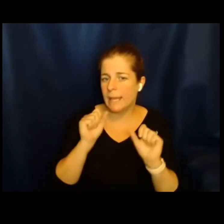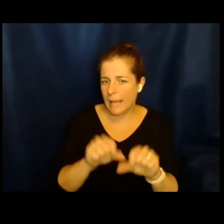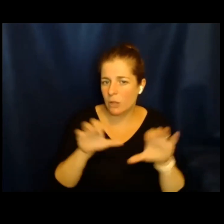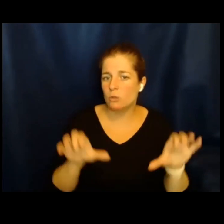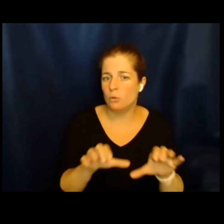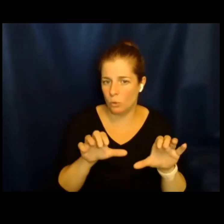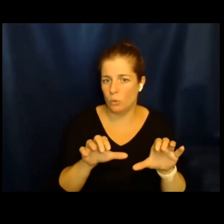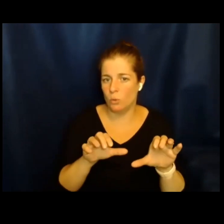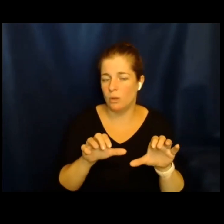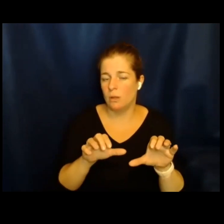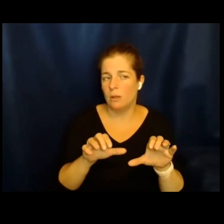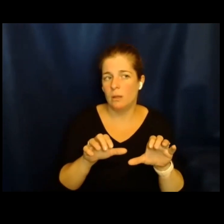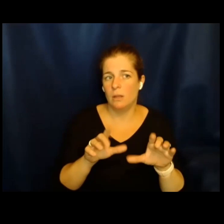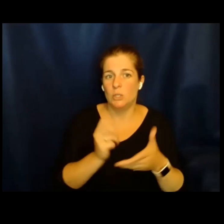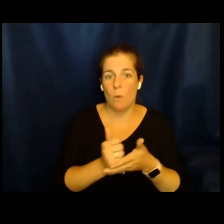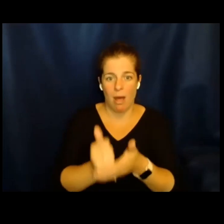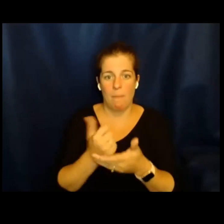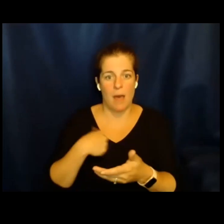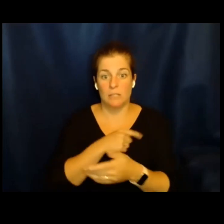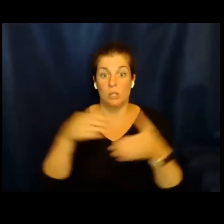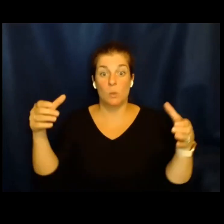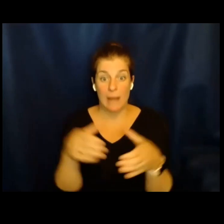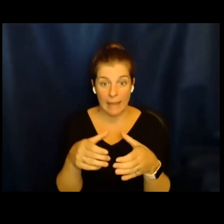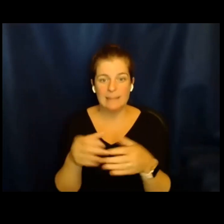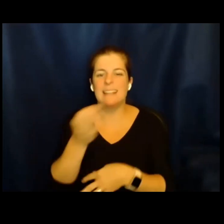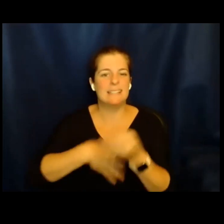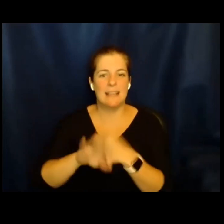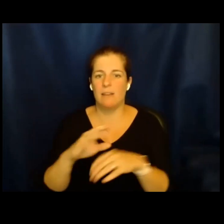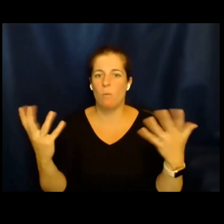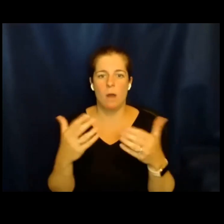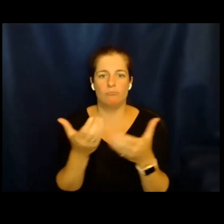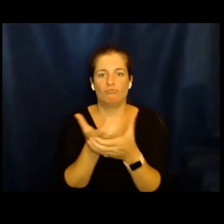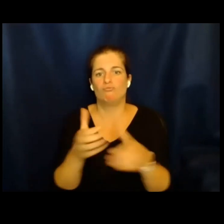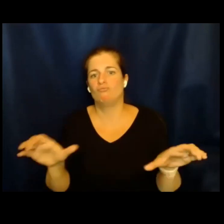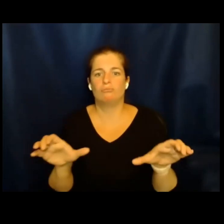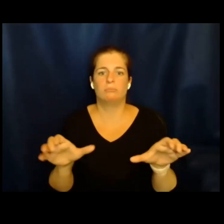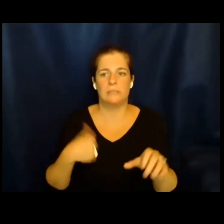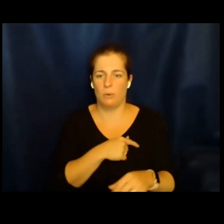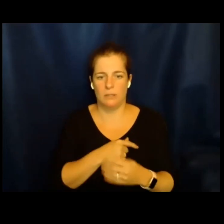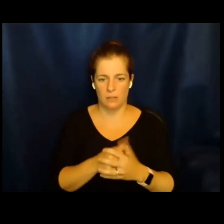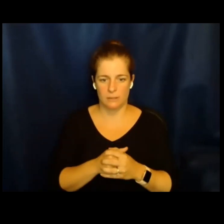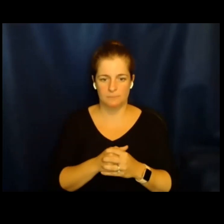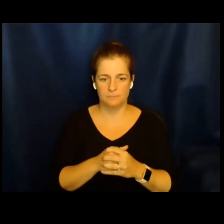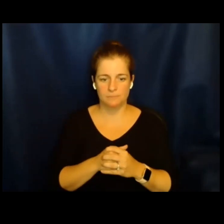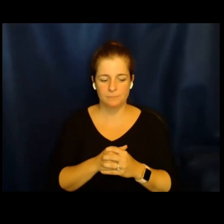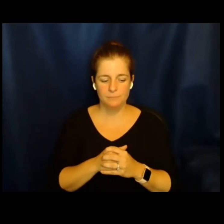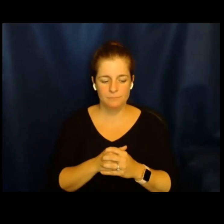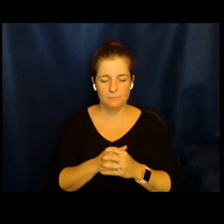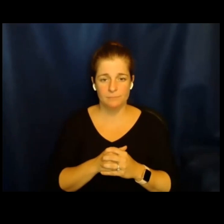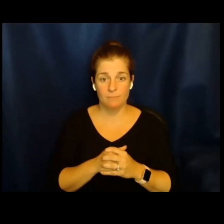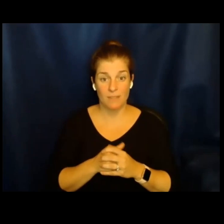separates us, what we are in disagreement with. And again, our prime target should be people.